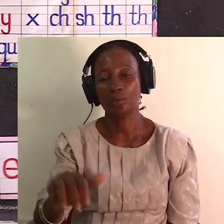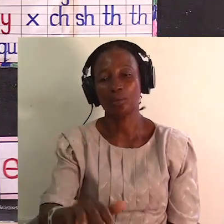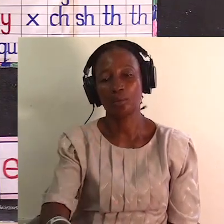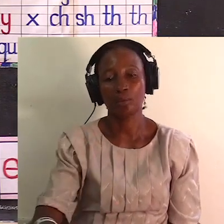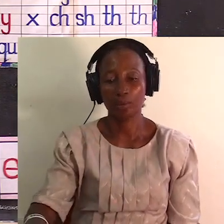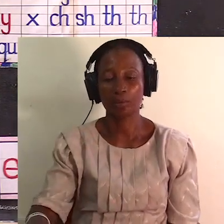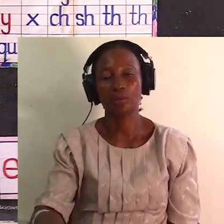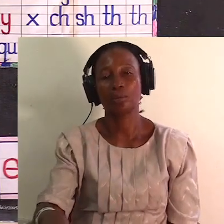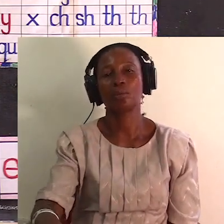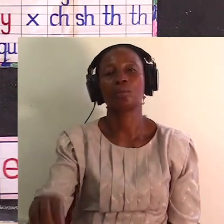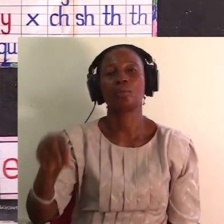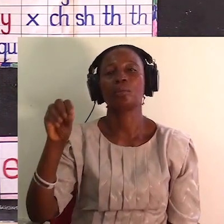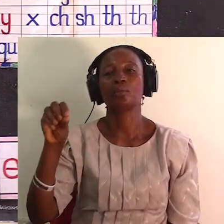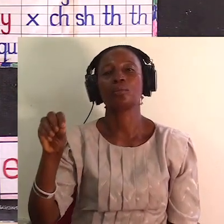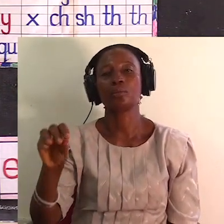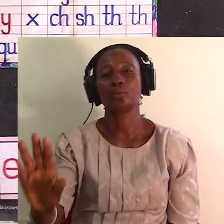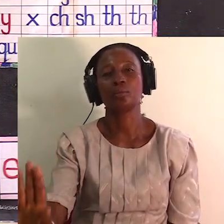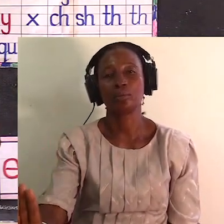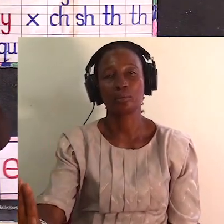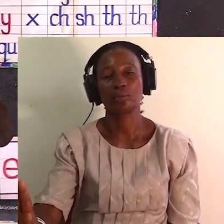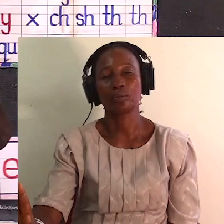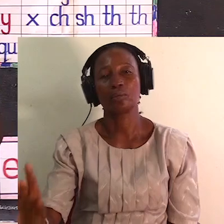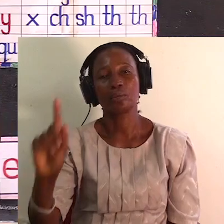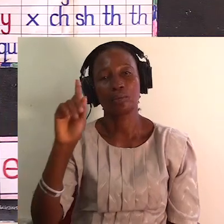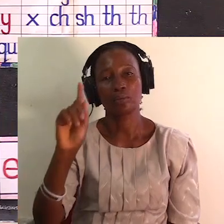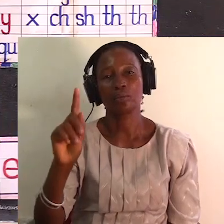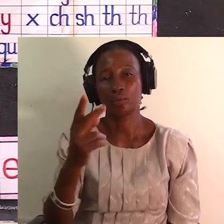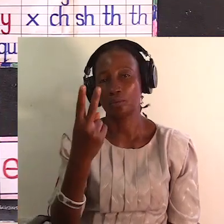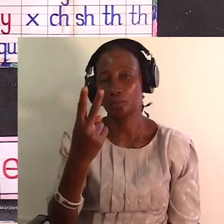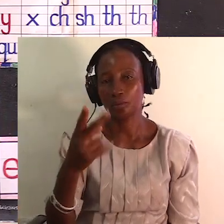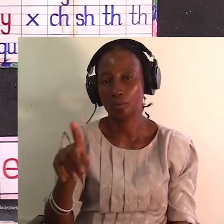or C. But the 2 of you should not take the same